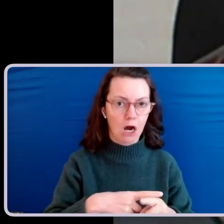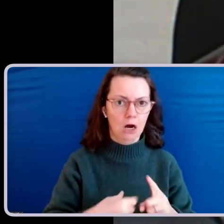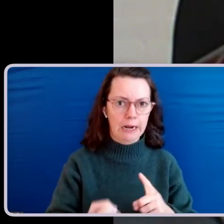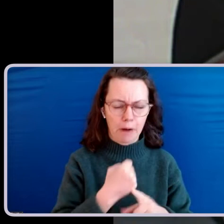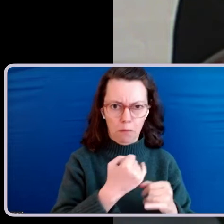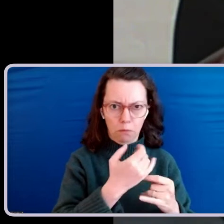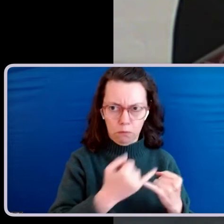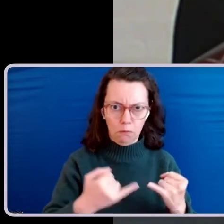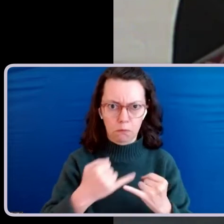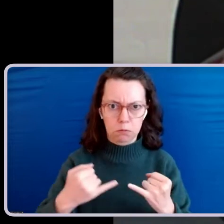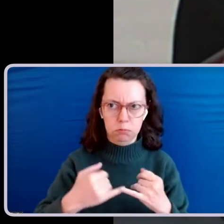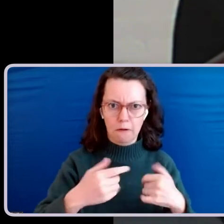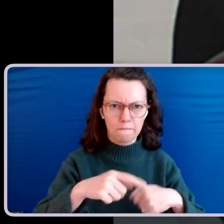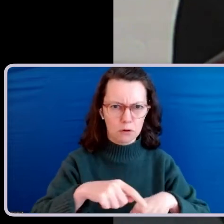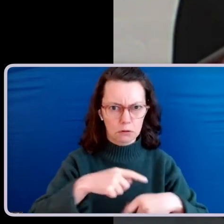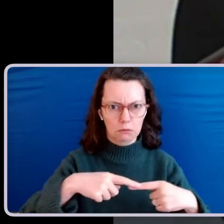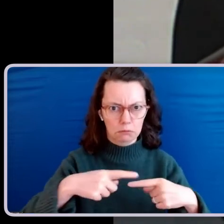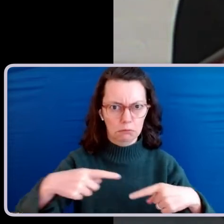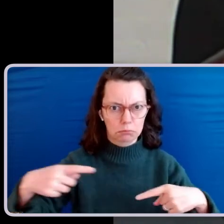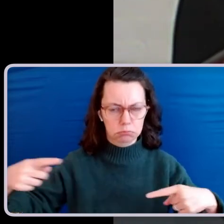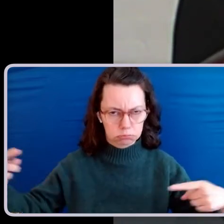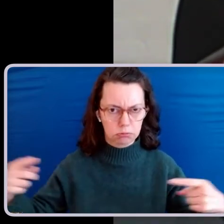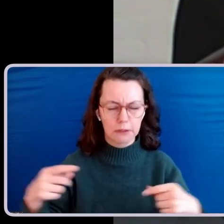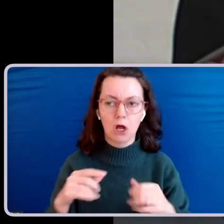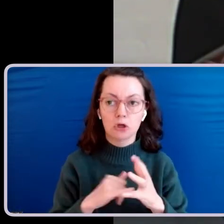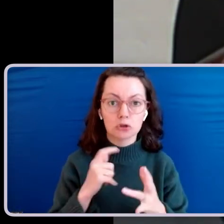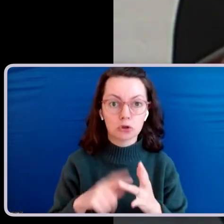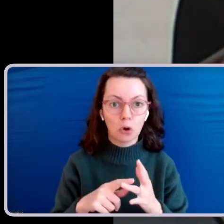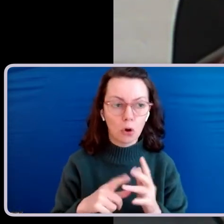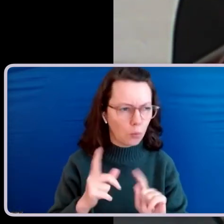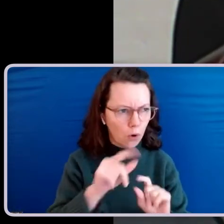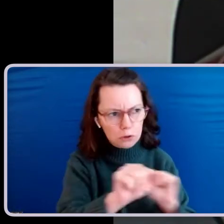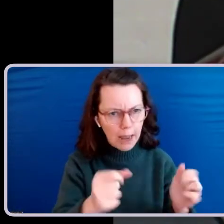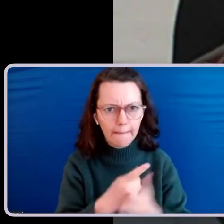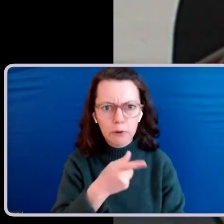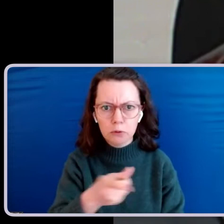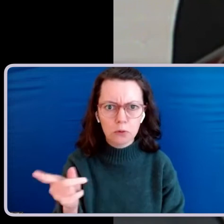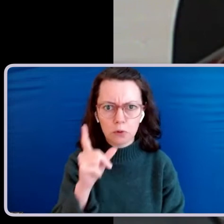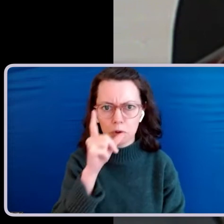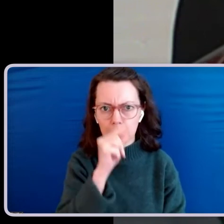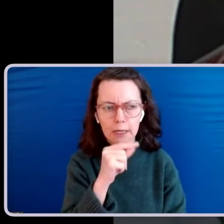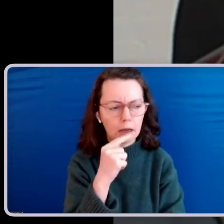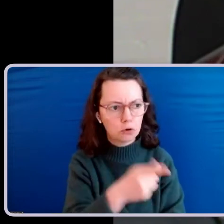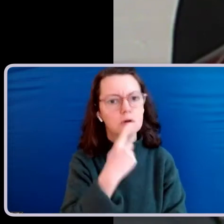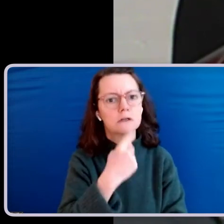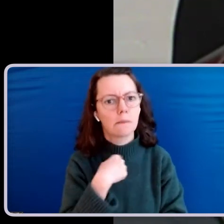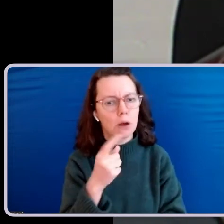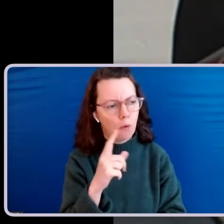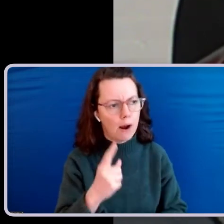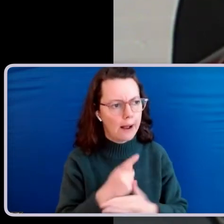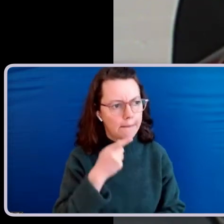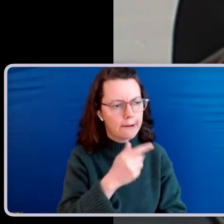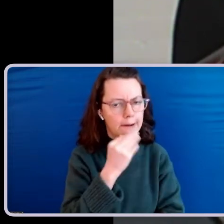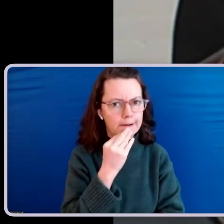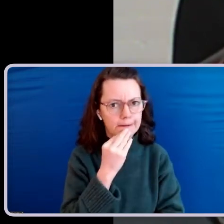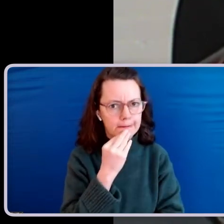we can learn from within our community about supporting people who are coming in with long COVID and starting to live